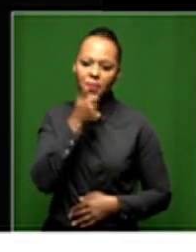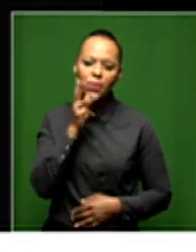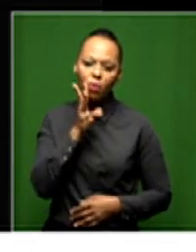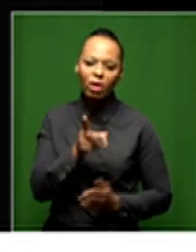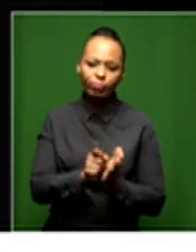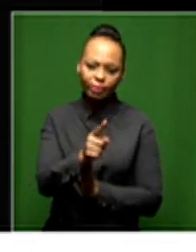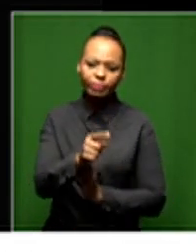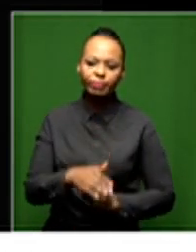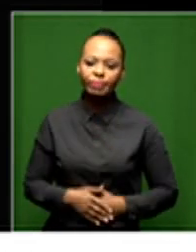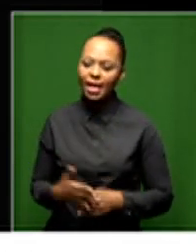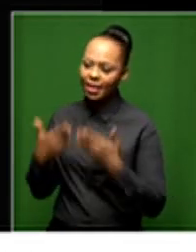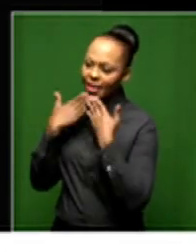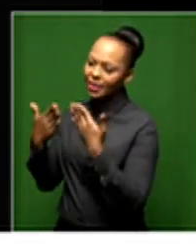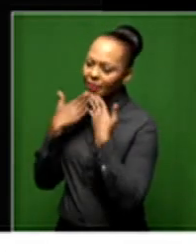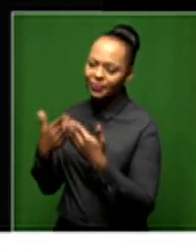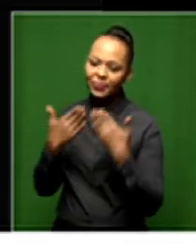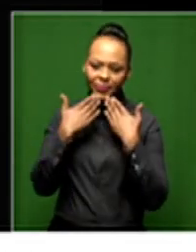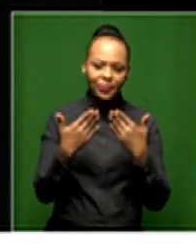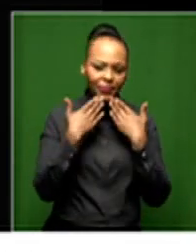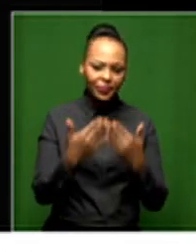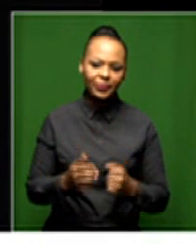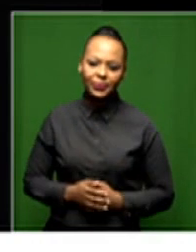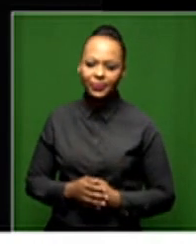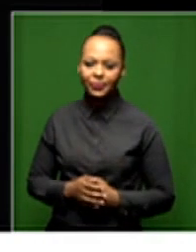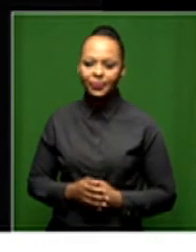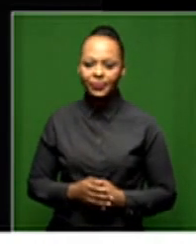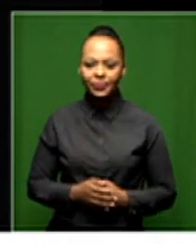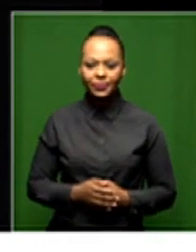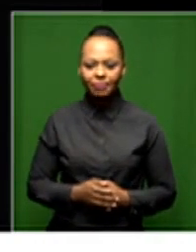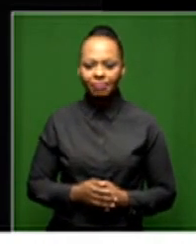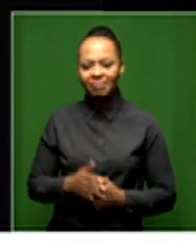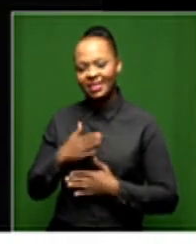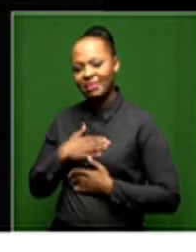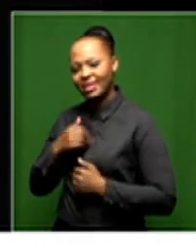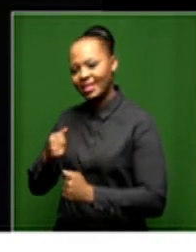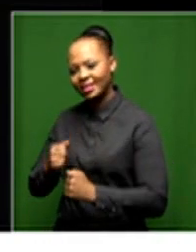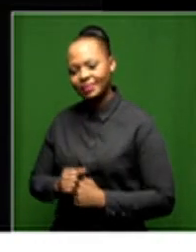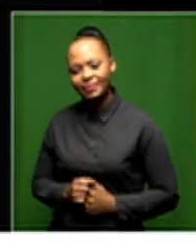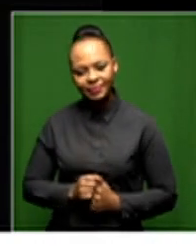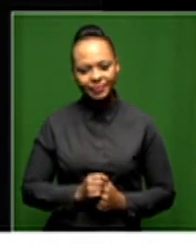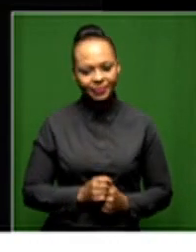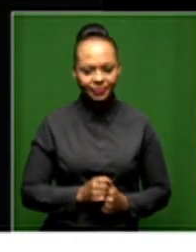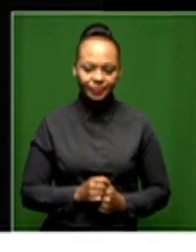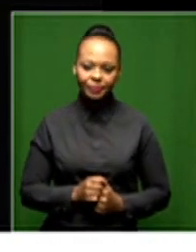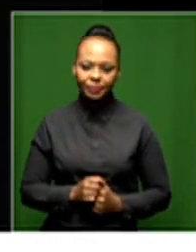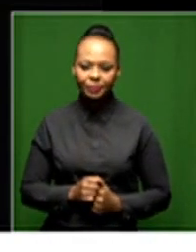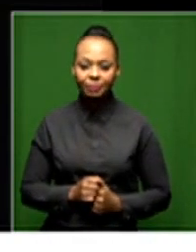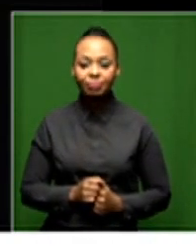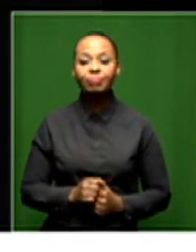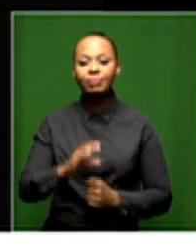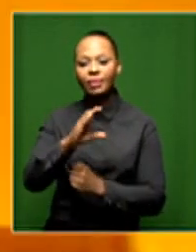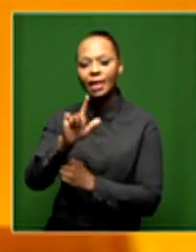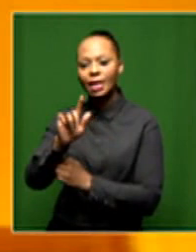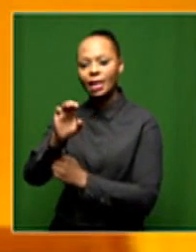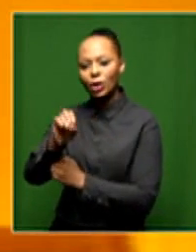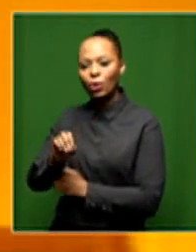much. Okay, Cleo Zwane, great chatting to you. Thank you so much for your time. I really appreciate it. All right, that was Cleo Zwane,